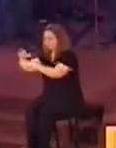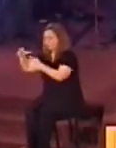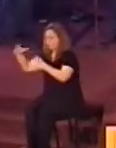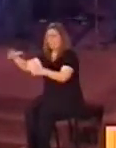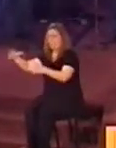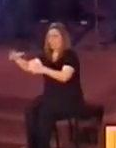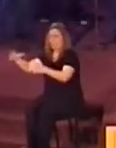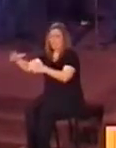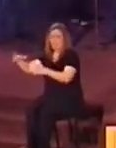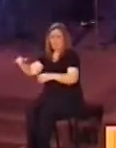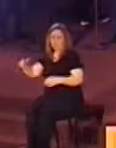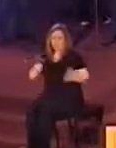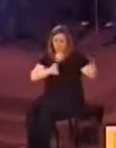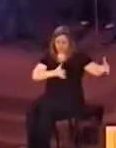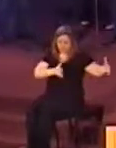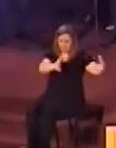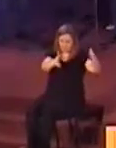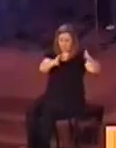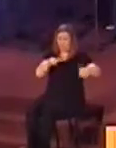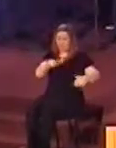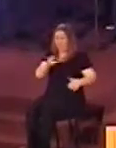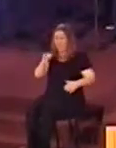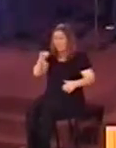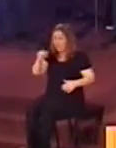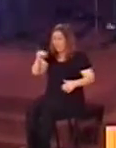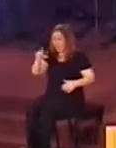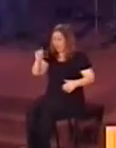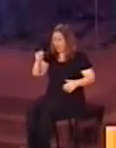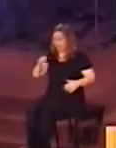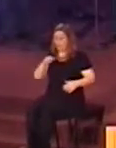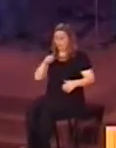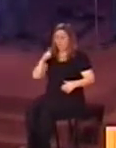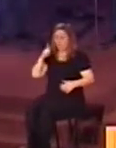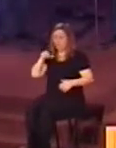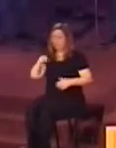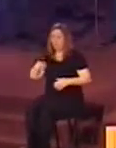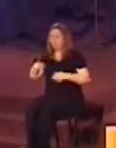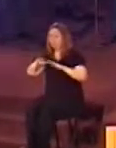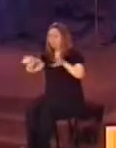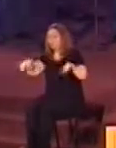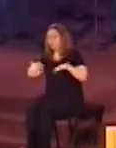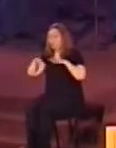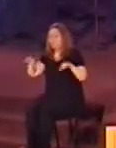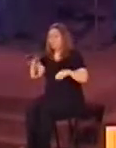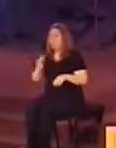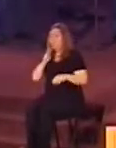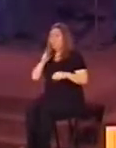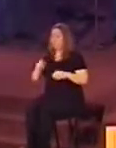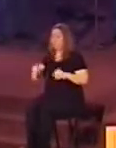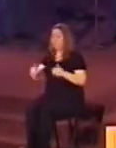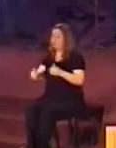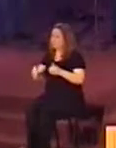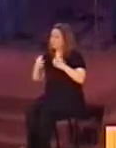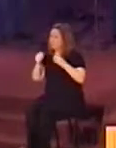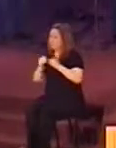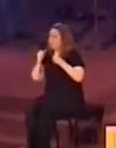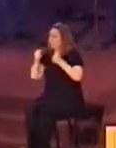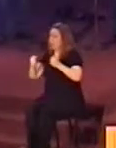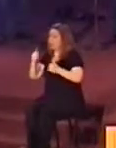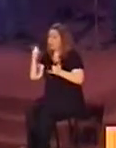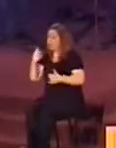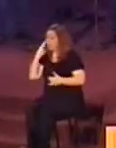long as this aisle here. And she's out there swimming, having fun, and the waves started picking up. And next thing you know, you see her